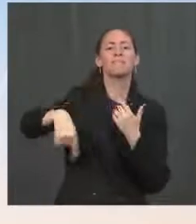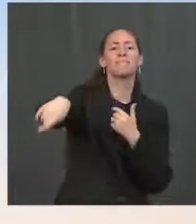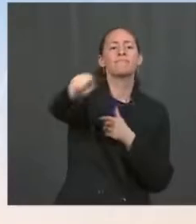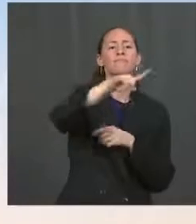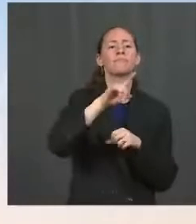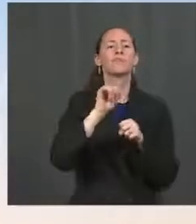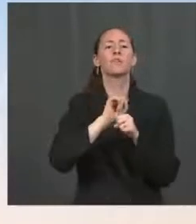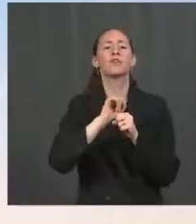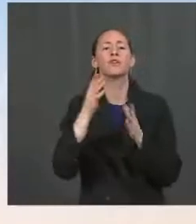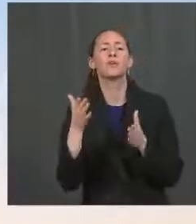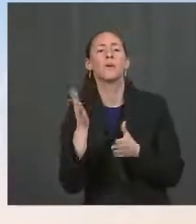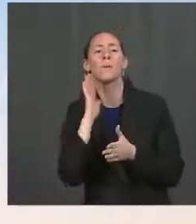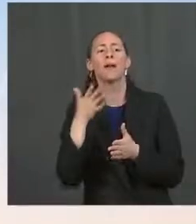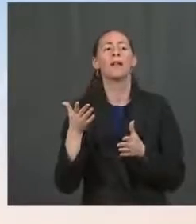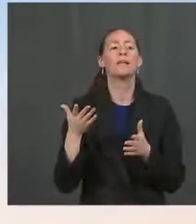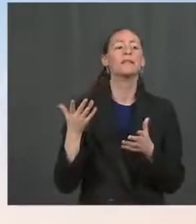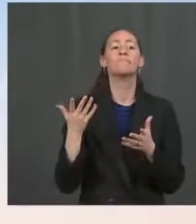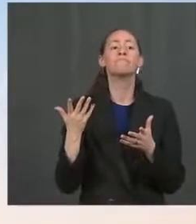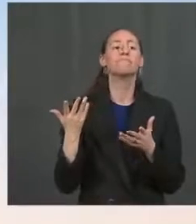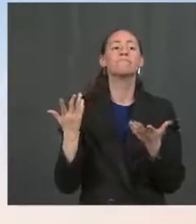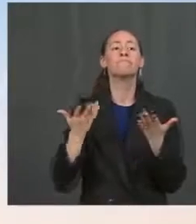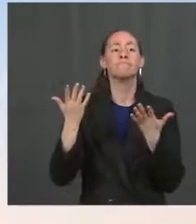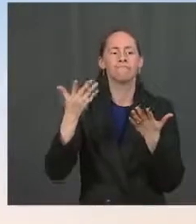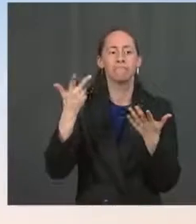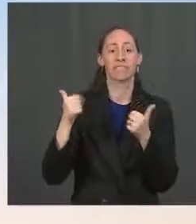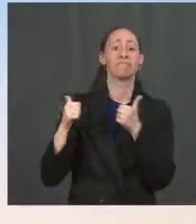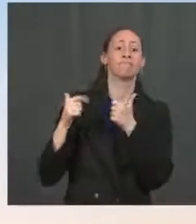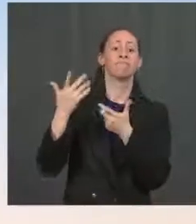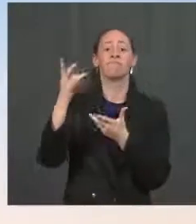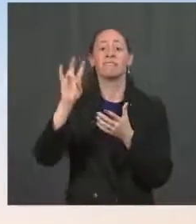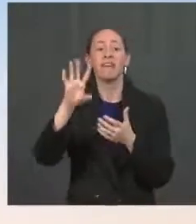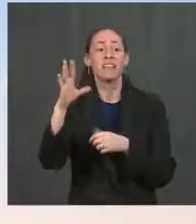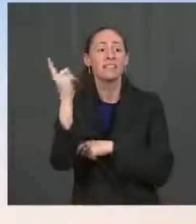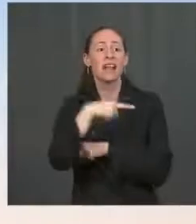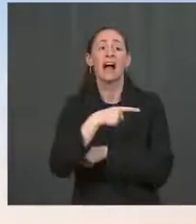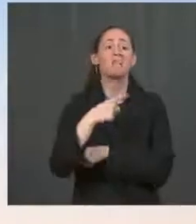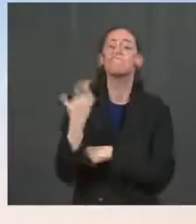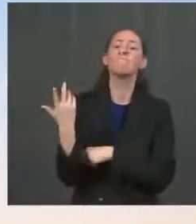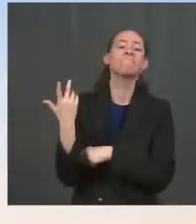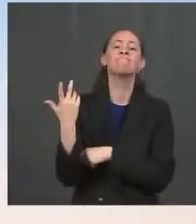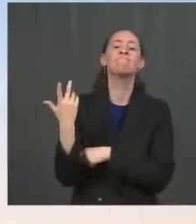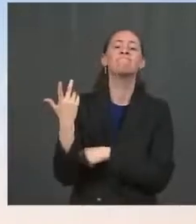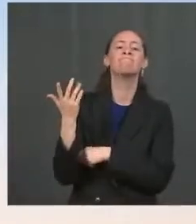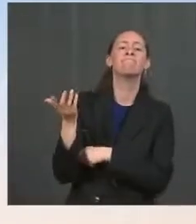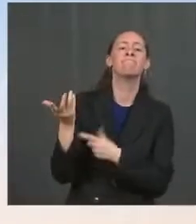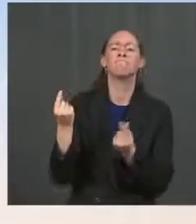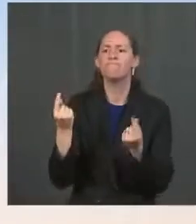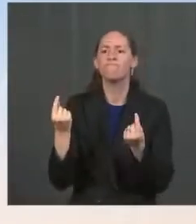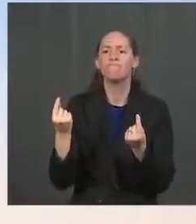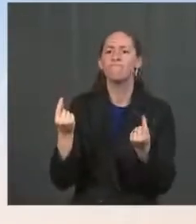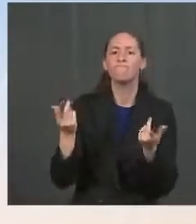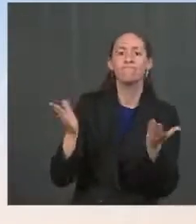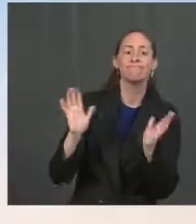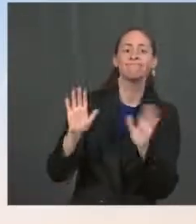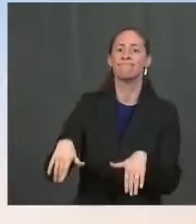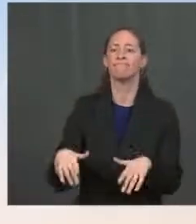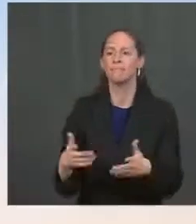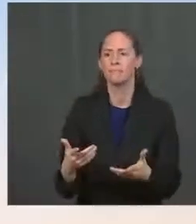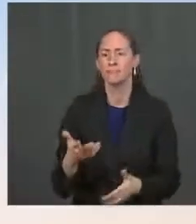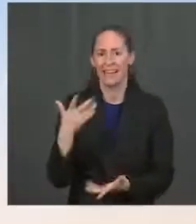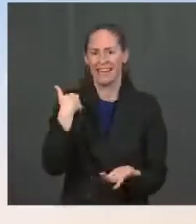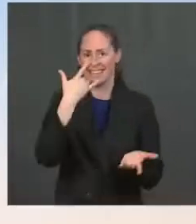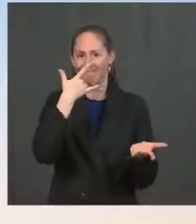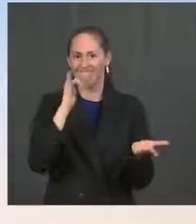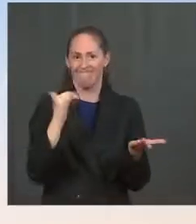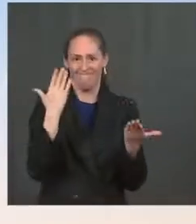bargaining? This issue is like a bargaining issue. I don't have any anticipation of that, or I can't anticipate what that looks like. That would be obviously